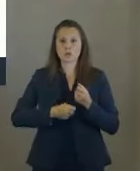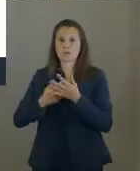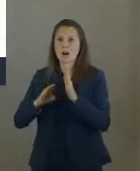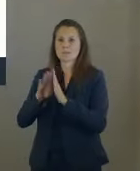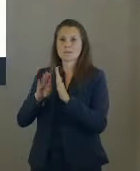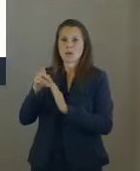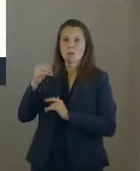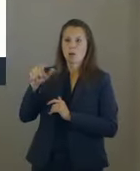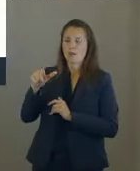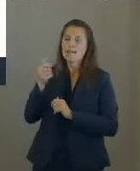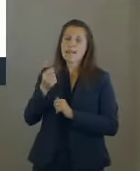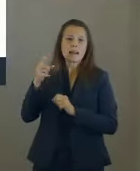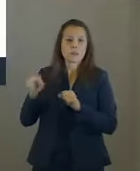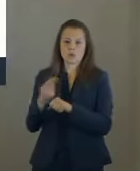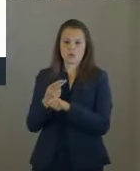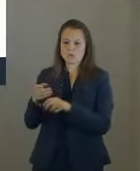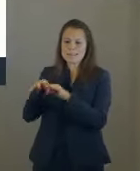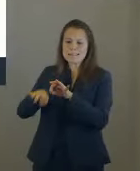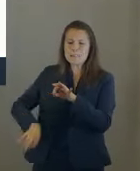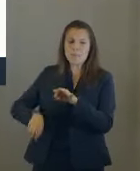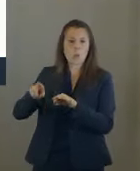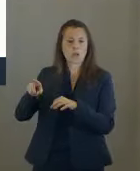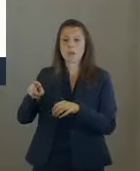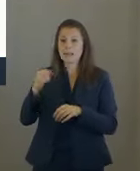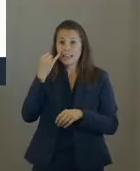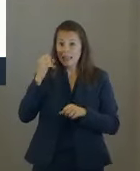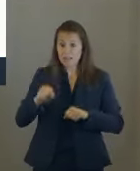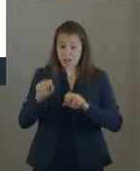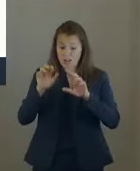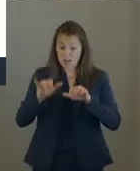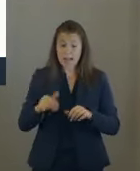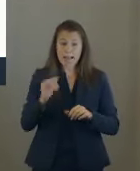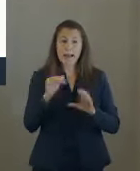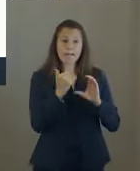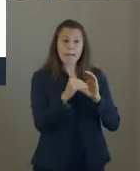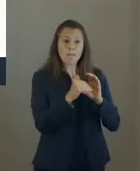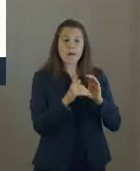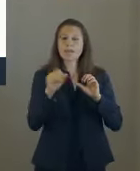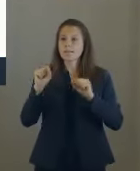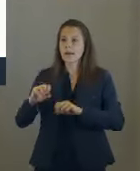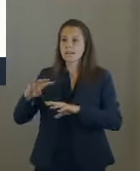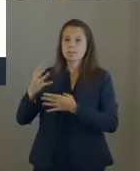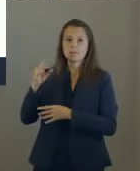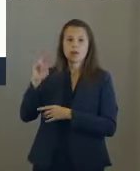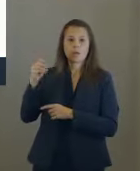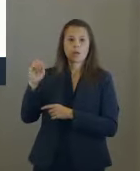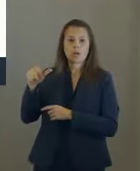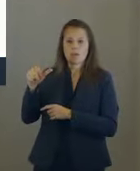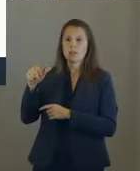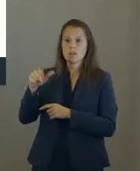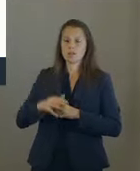with. Anyone can use this portal. Anyone who can log into an email address can log into our portal.